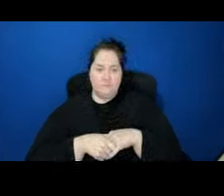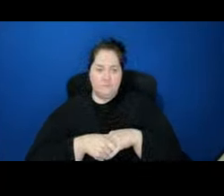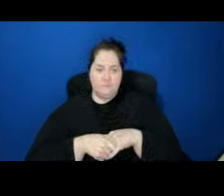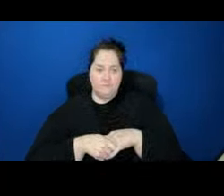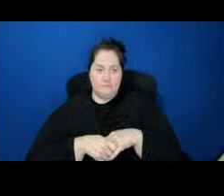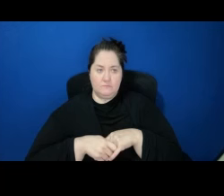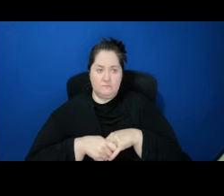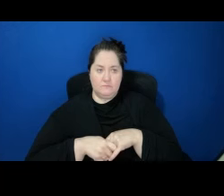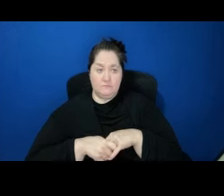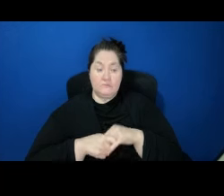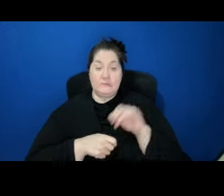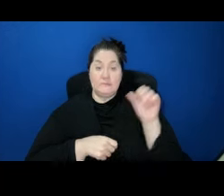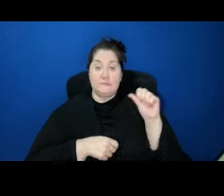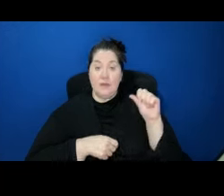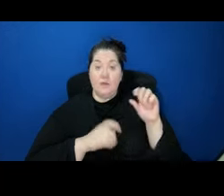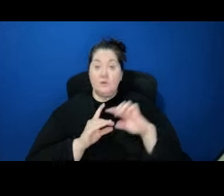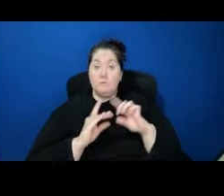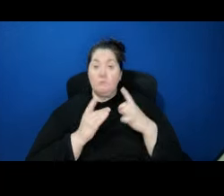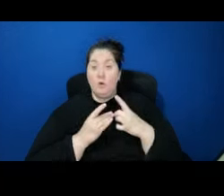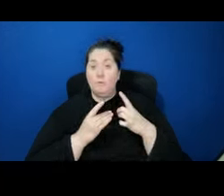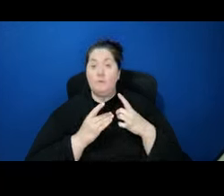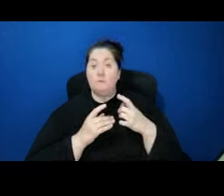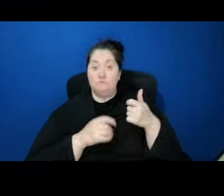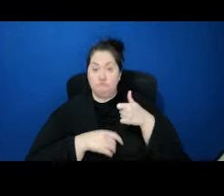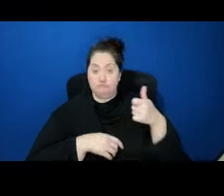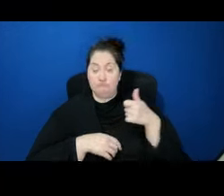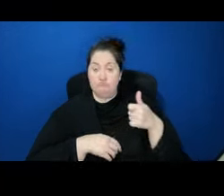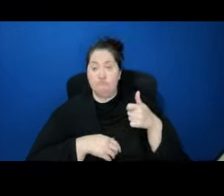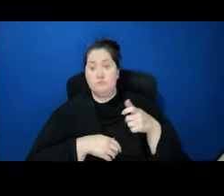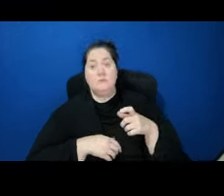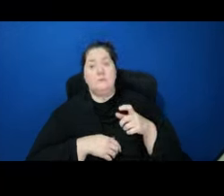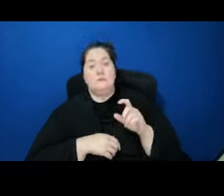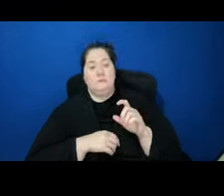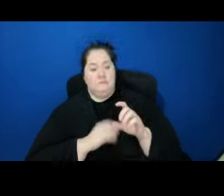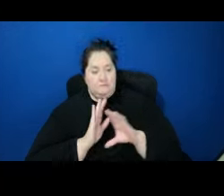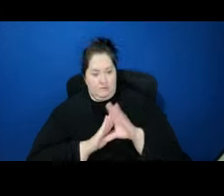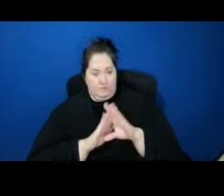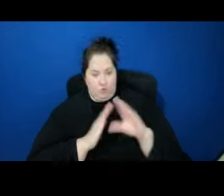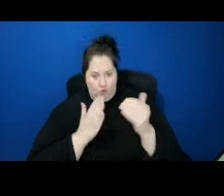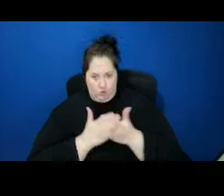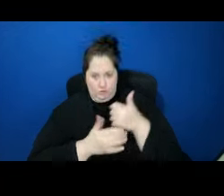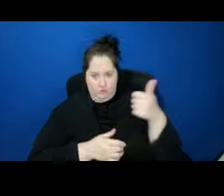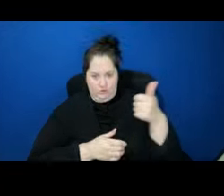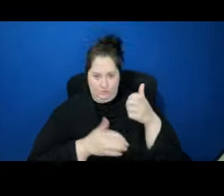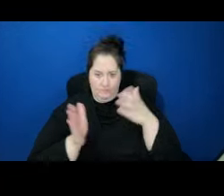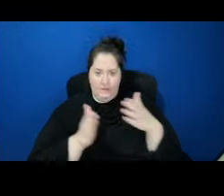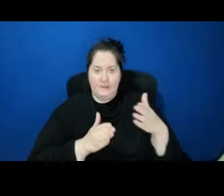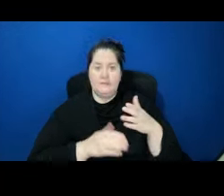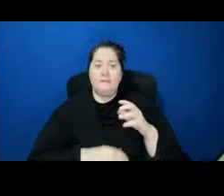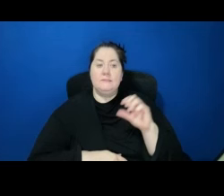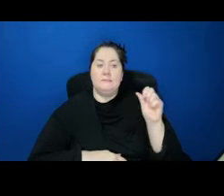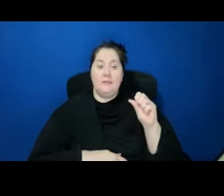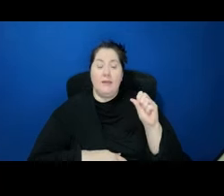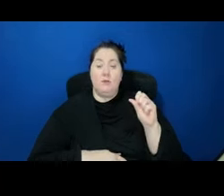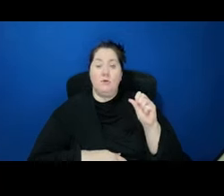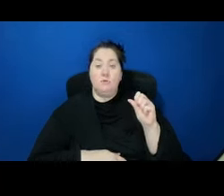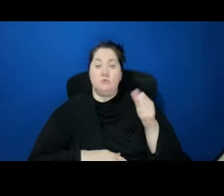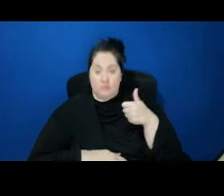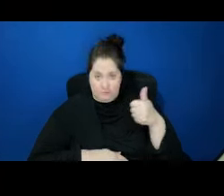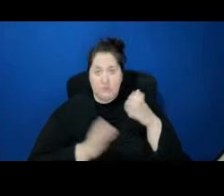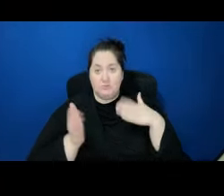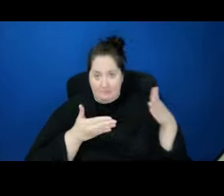the Seattle Department of Transportation just developed a brand new transportation plan called the Seattle Transportation Plan.